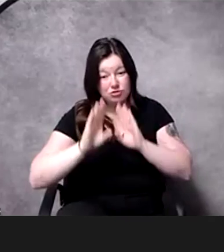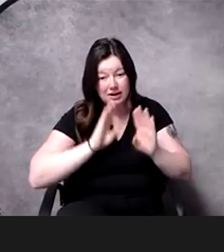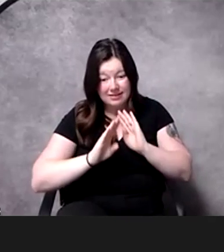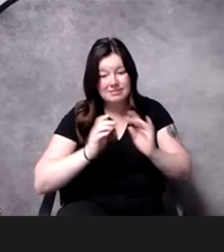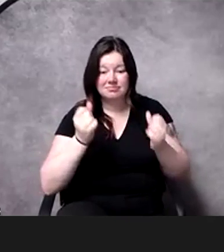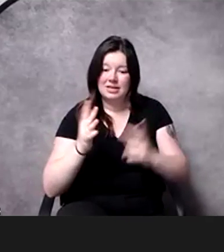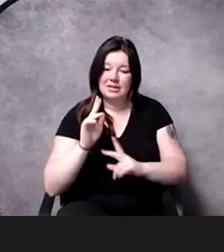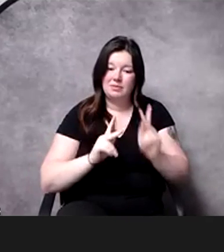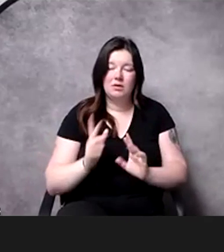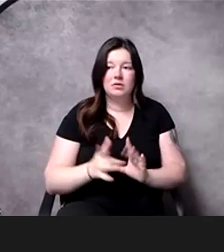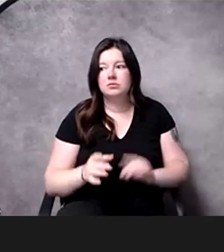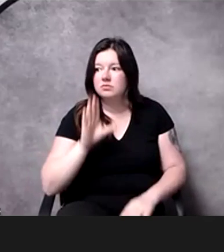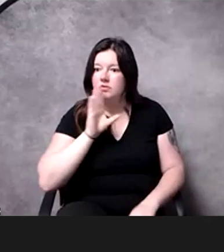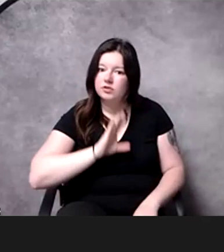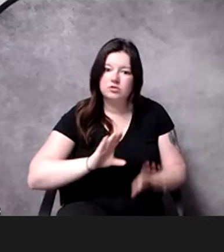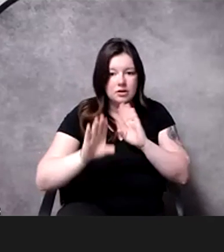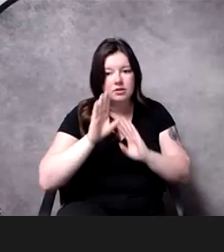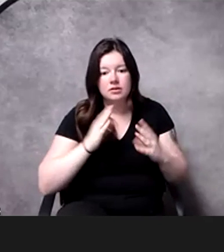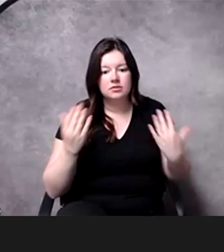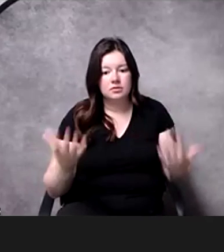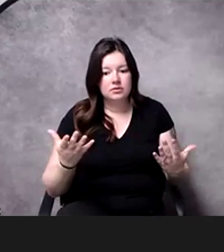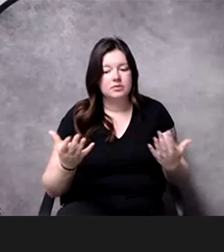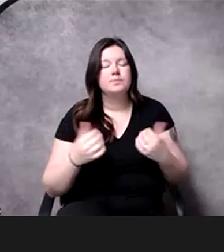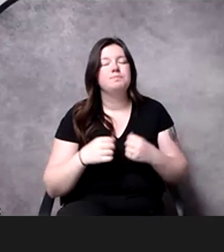are sharing the same stories with us.